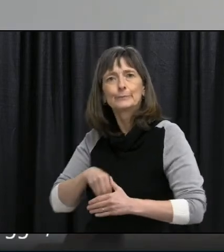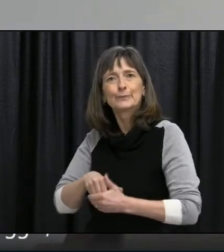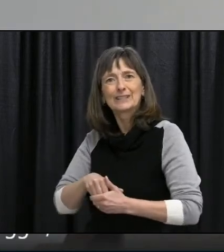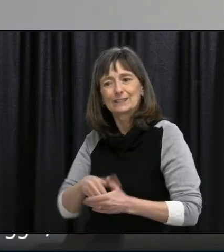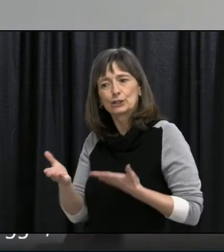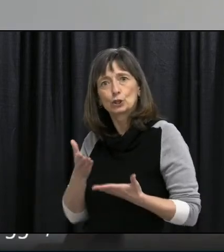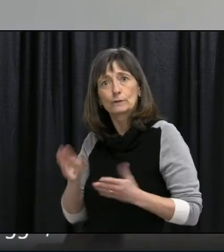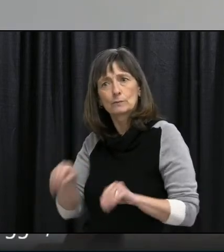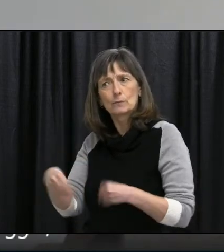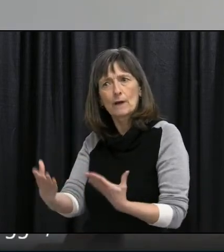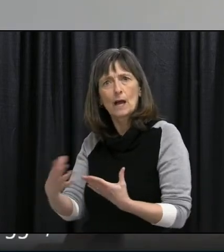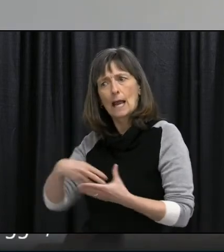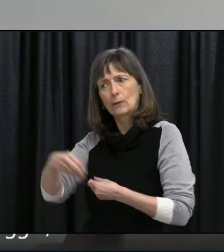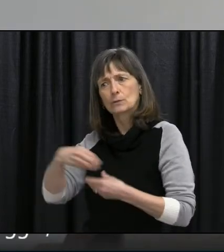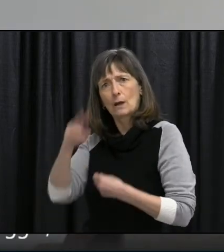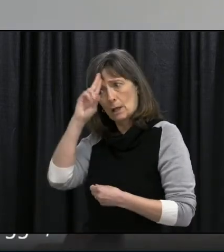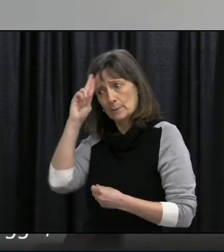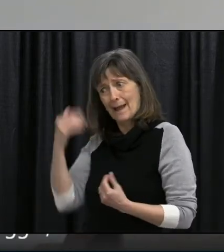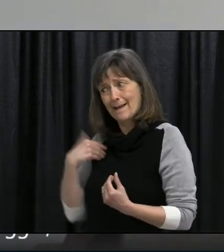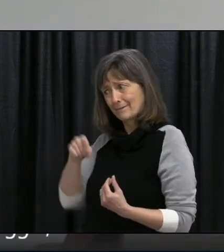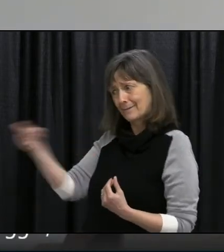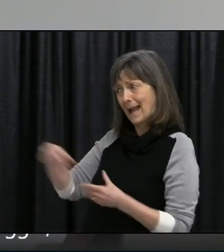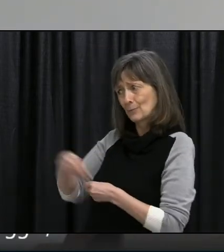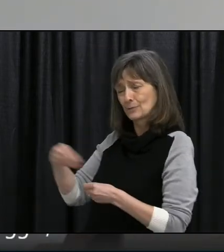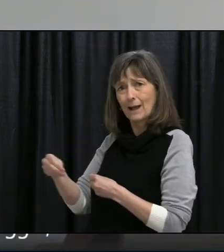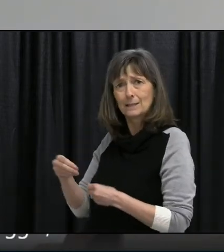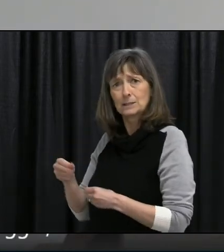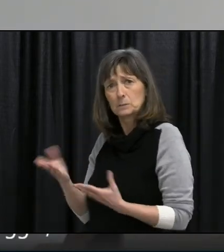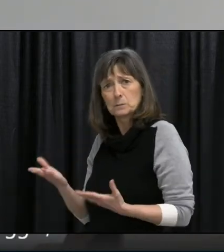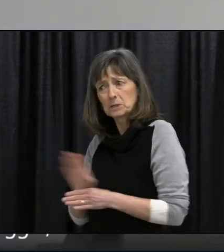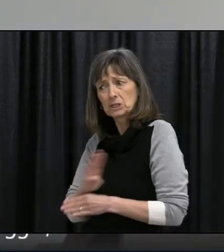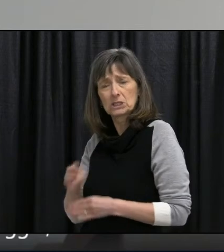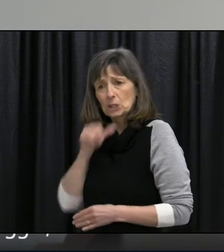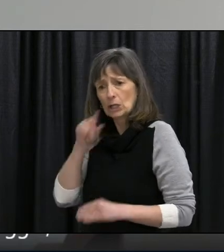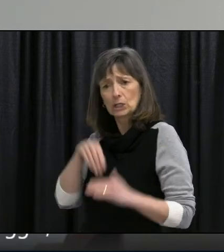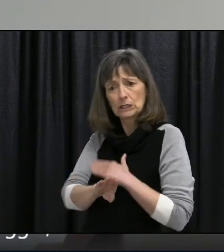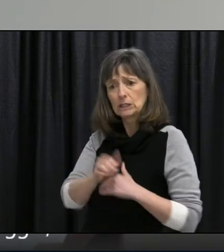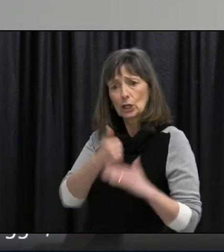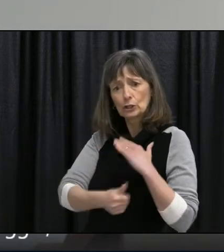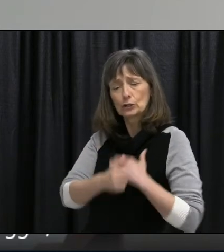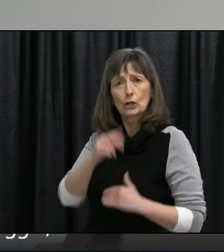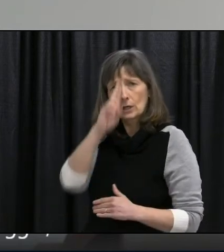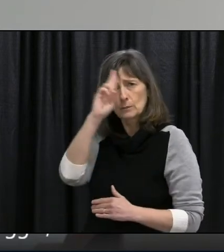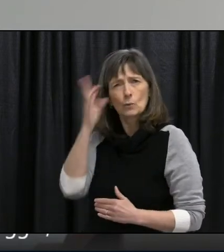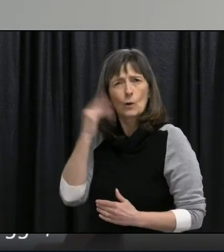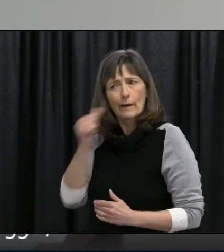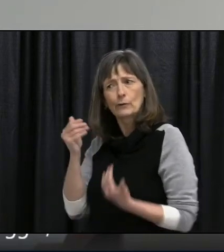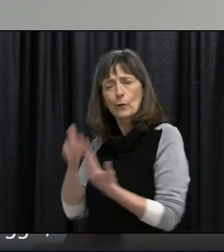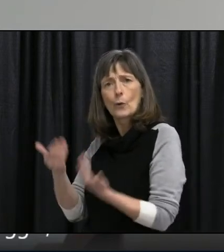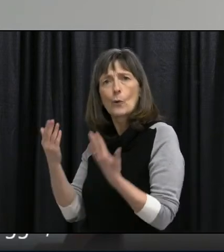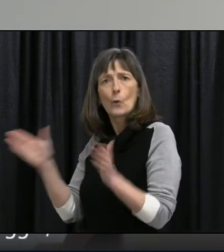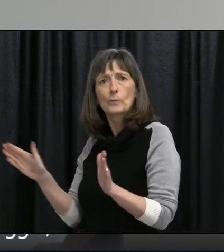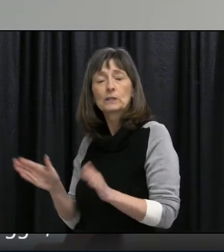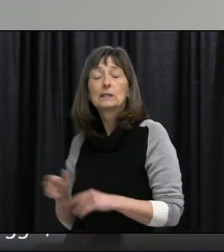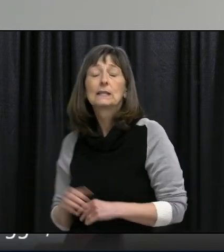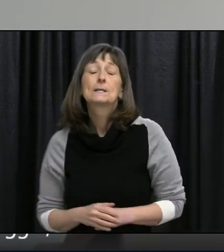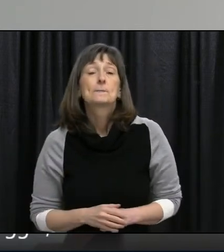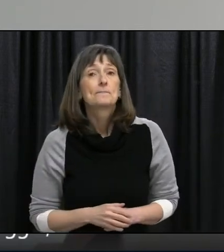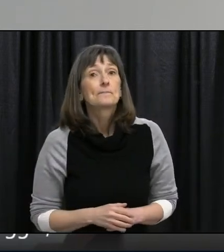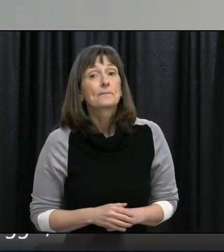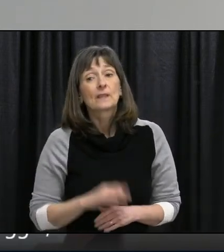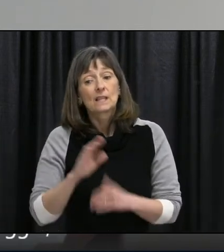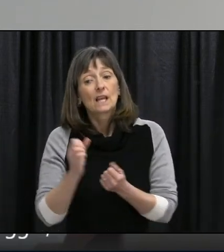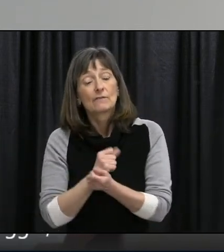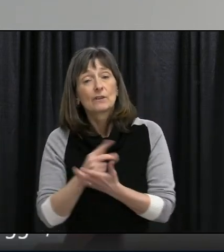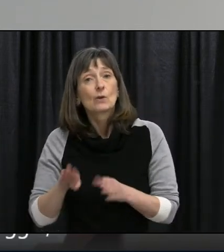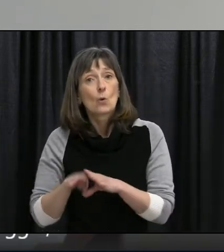entire service is outside the hospital, Meg. It's a difficult situation. I appreciate that. In actual fact, there's only one clinic that I'm aware of